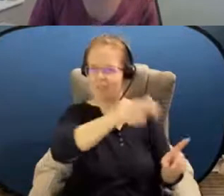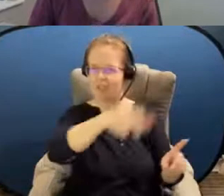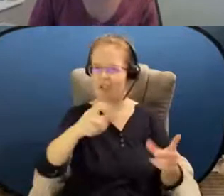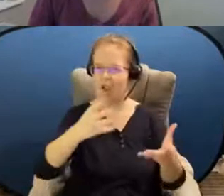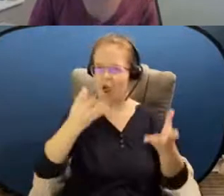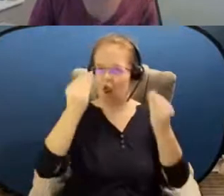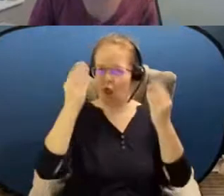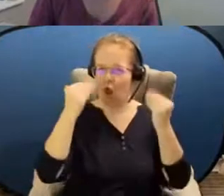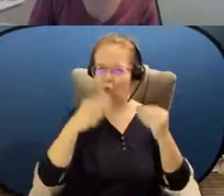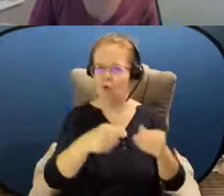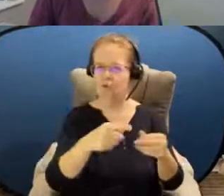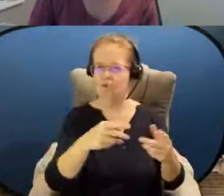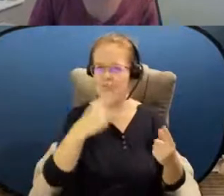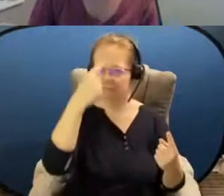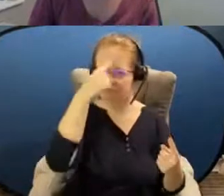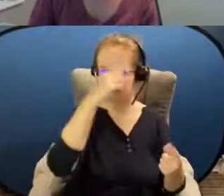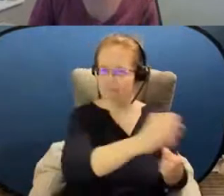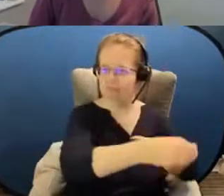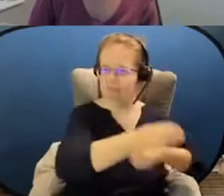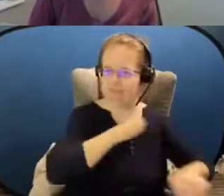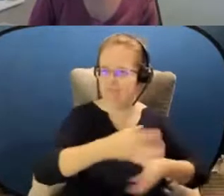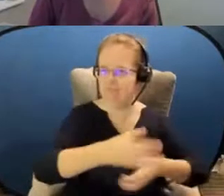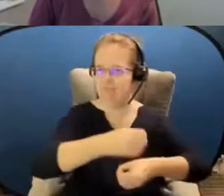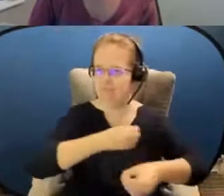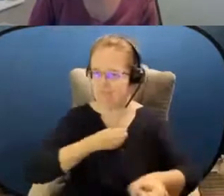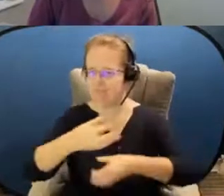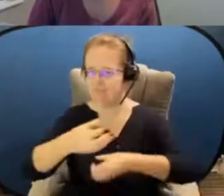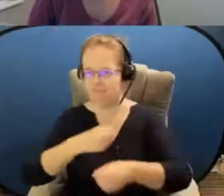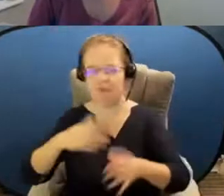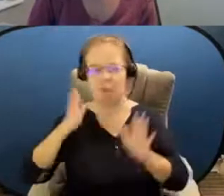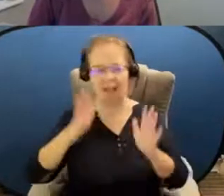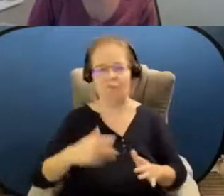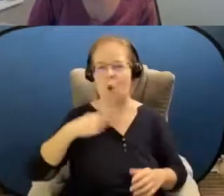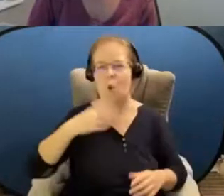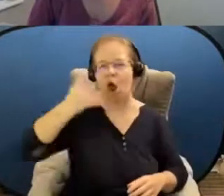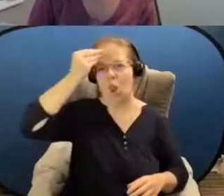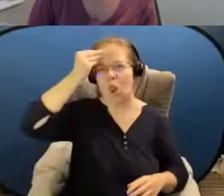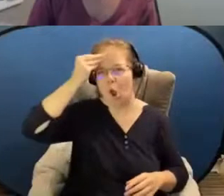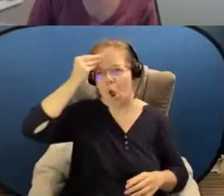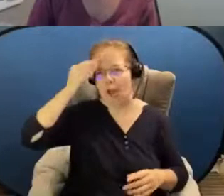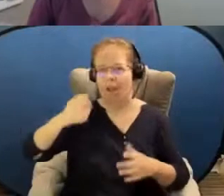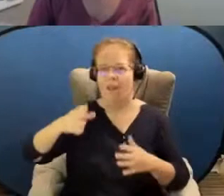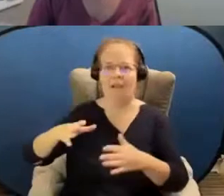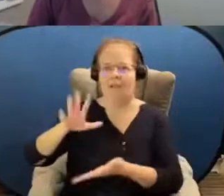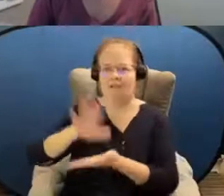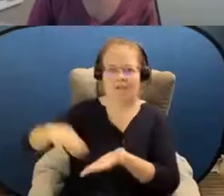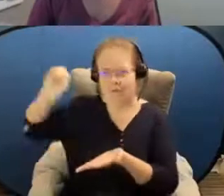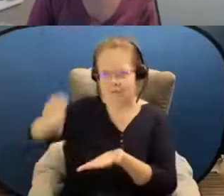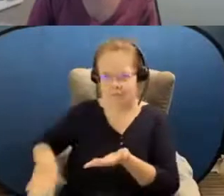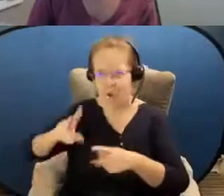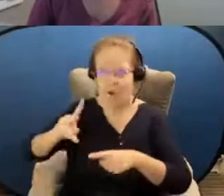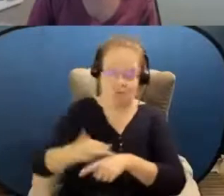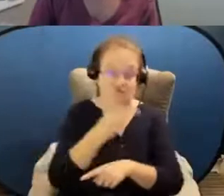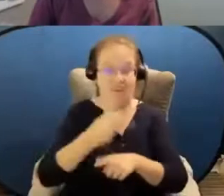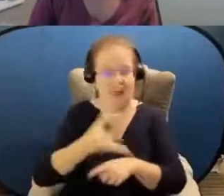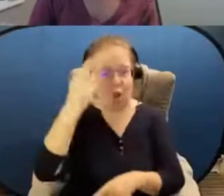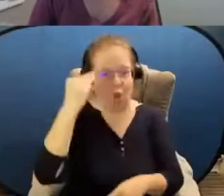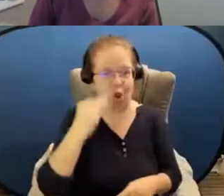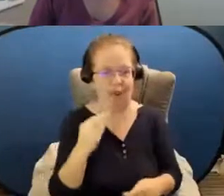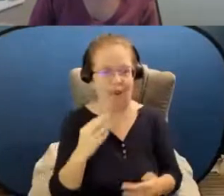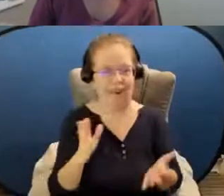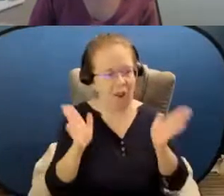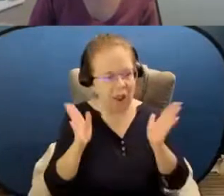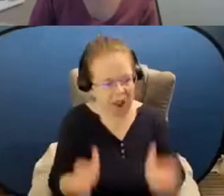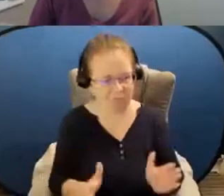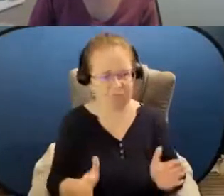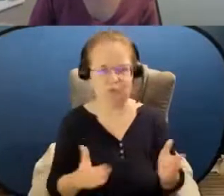using. It really makes you kind of unlearn and relearn everything you do as an instructional designer, because you really have